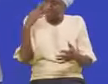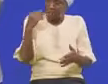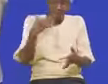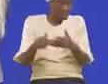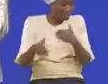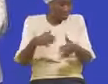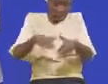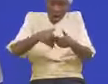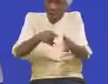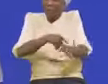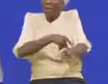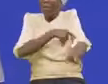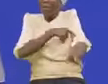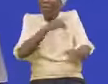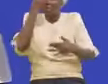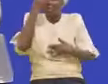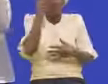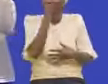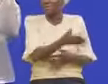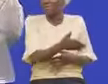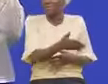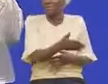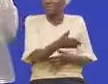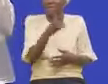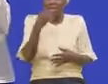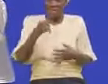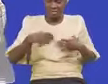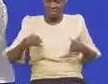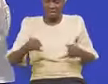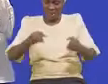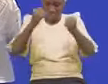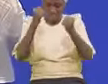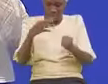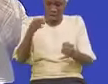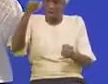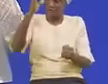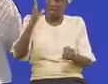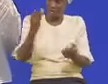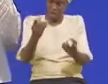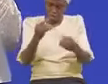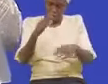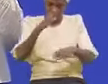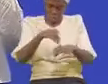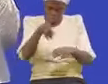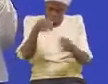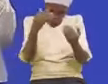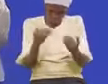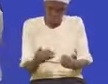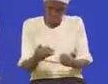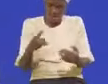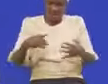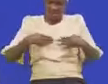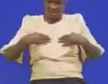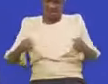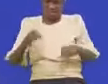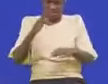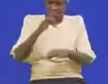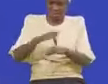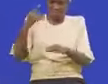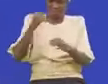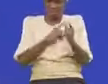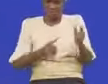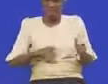El la fima te po jijiyo. The healing power of God is coming upon you. The healing touch of the Lord